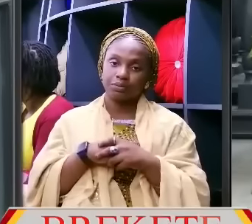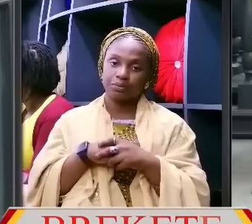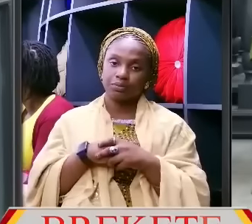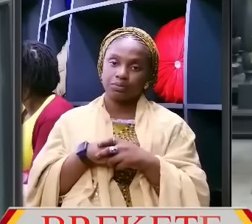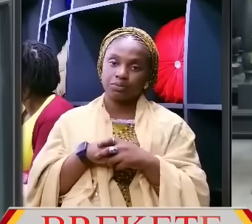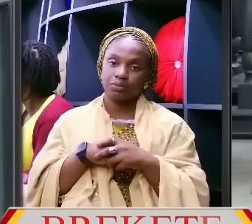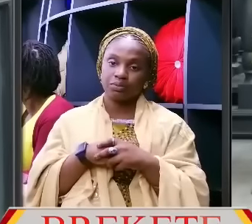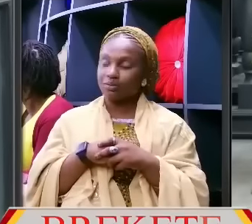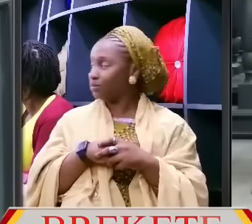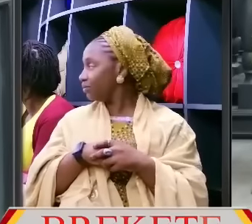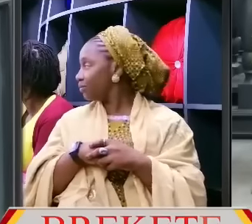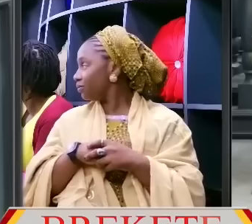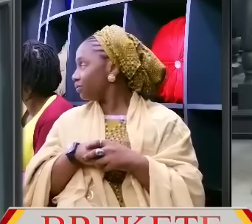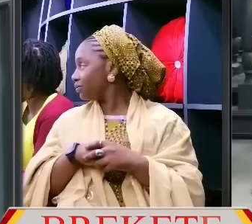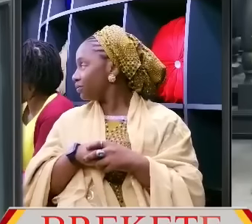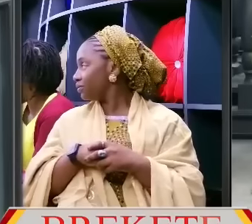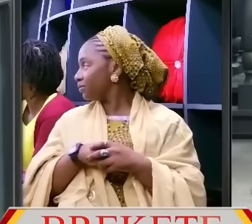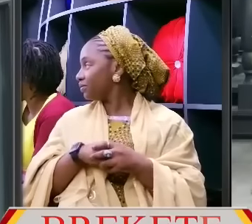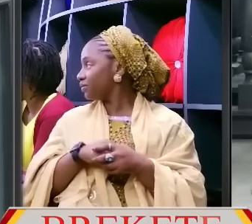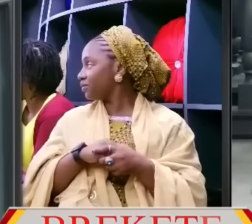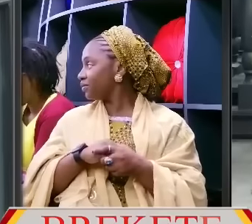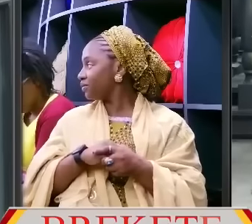Now, olden days drinking of water be that.